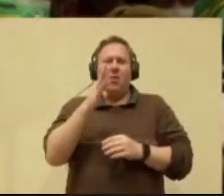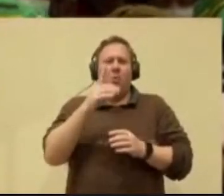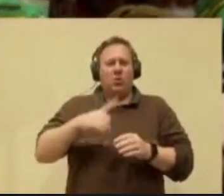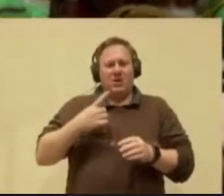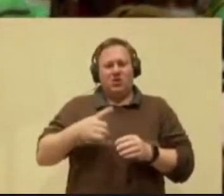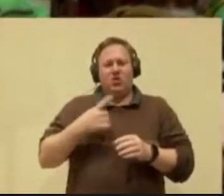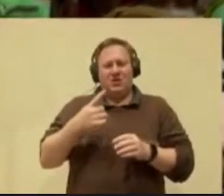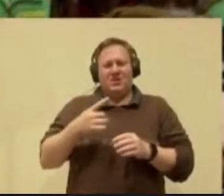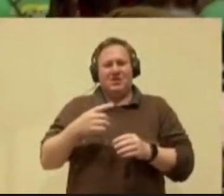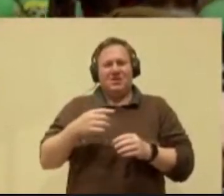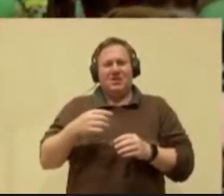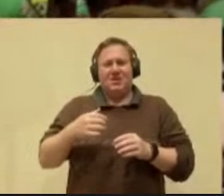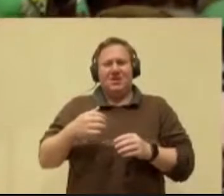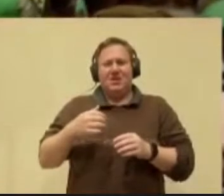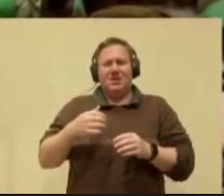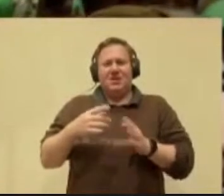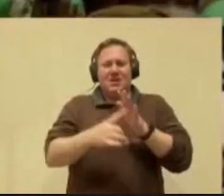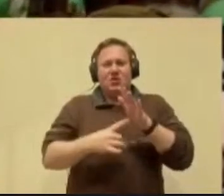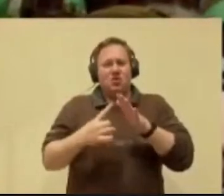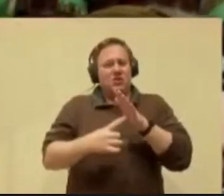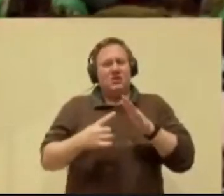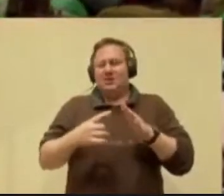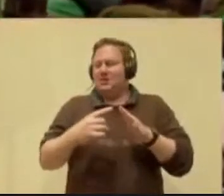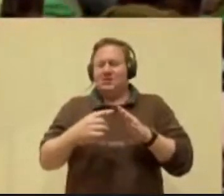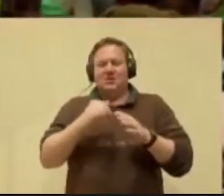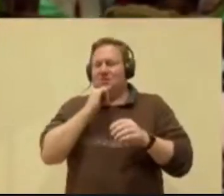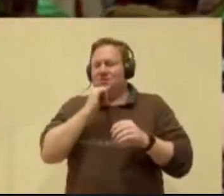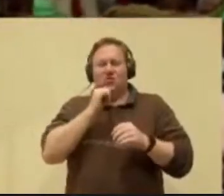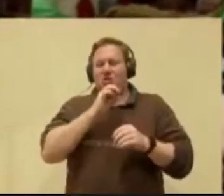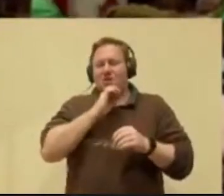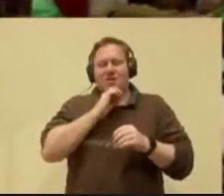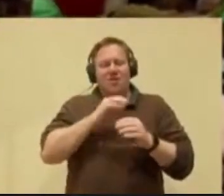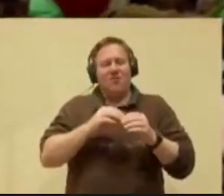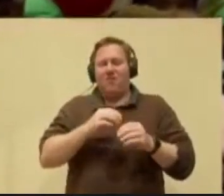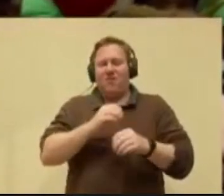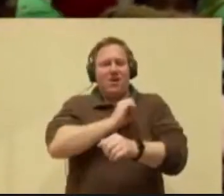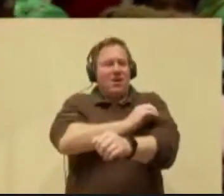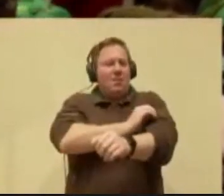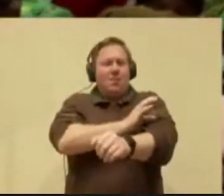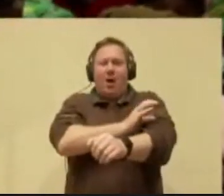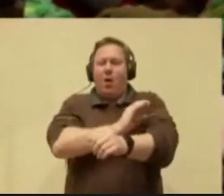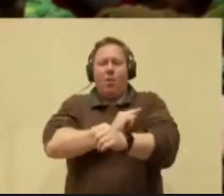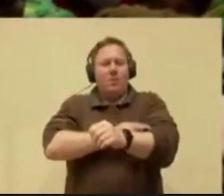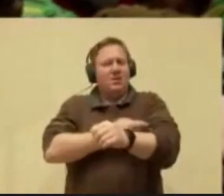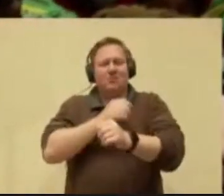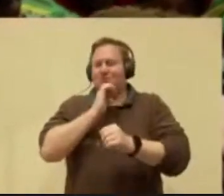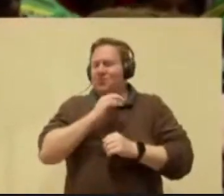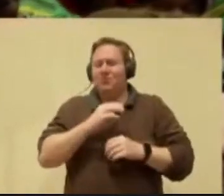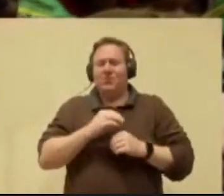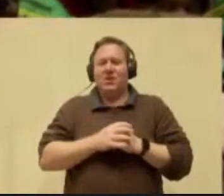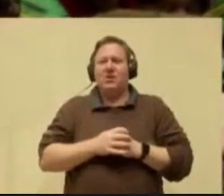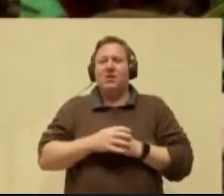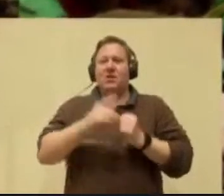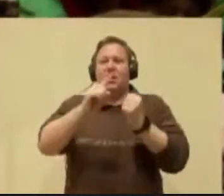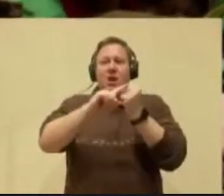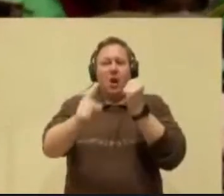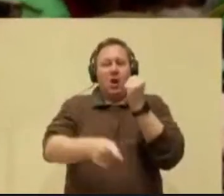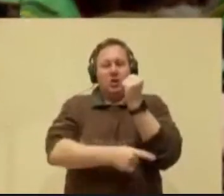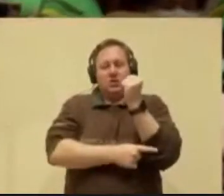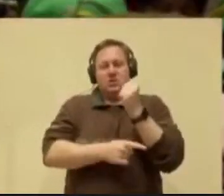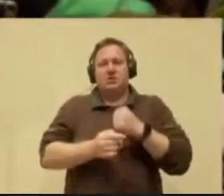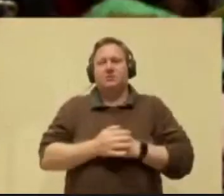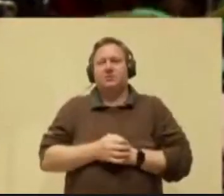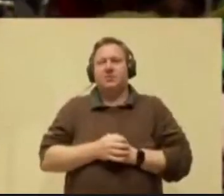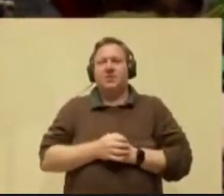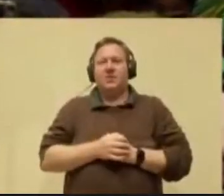empowerment it is insult for us and lastly jefferson um the program